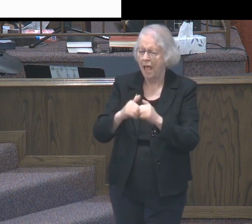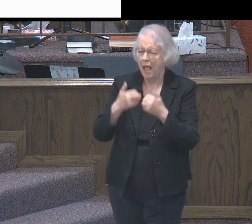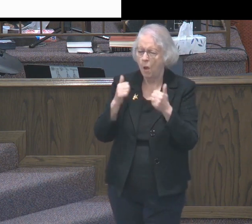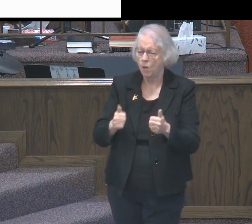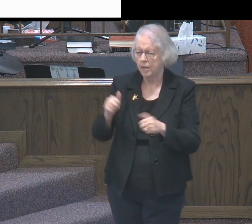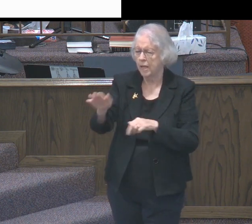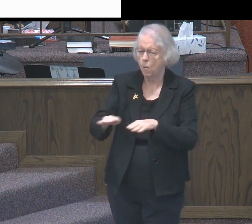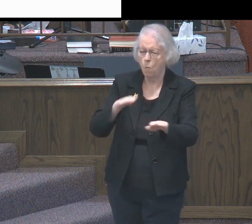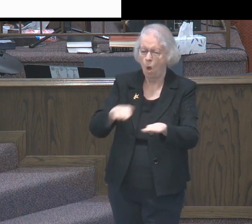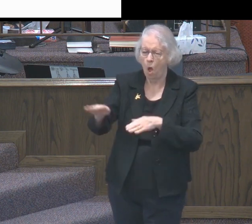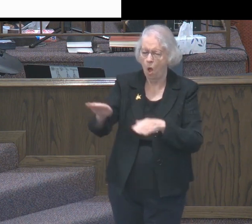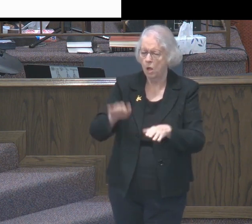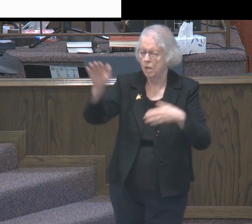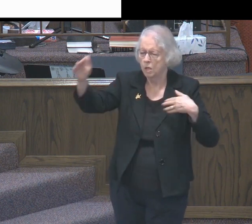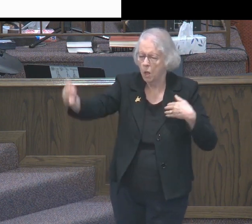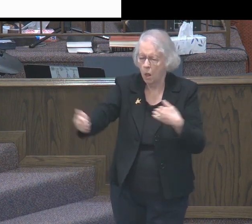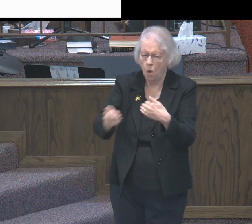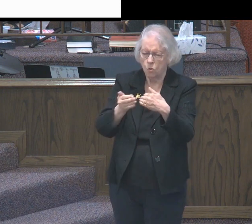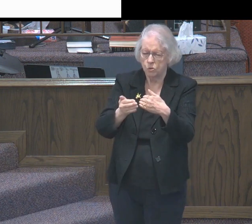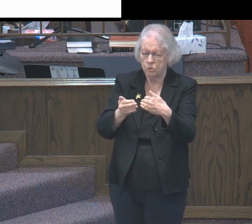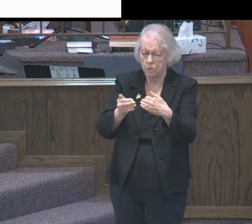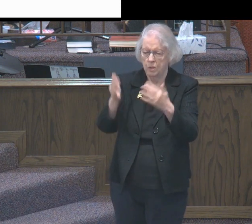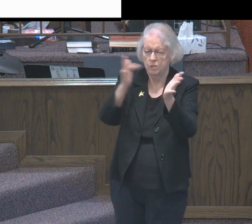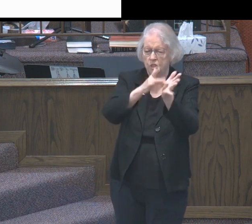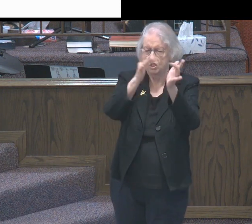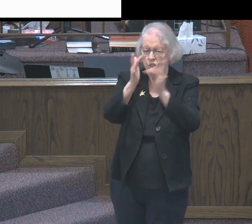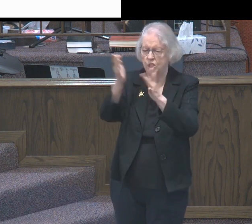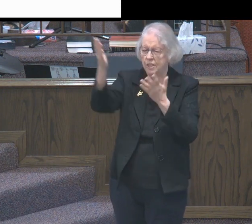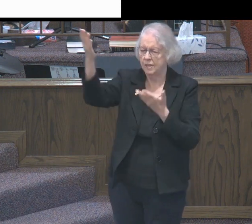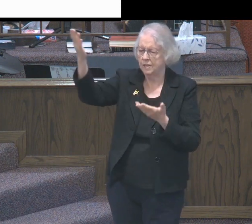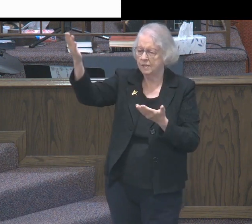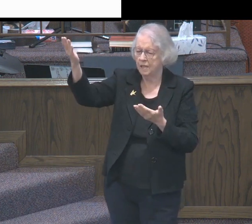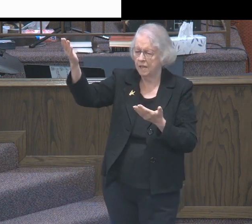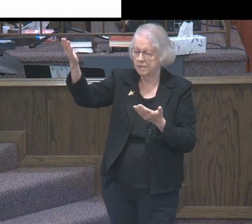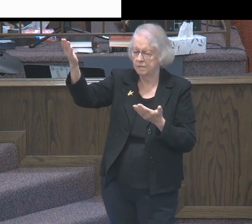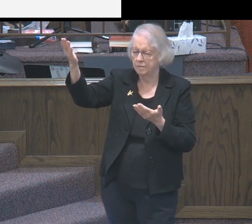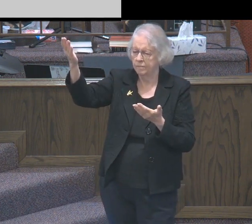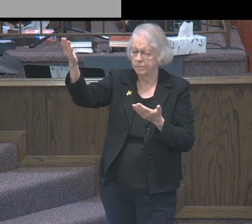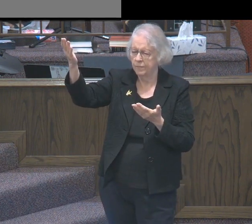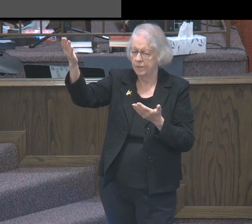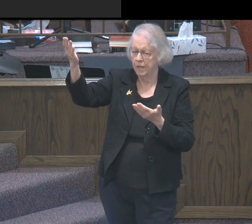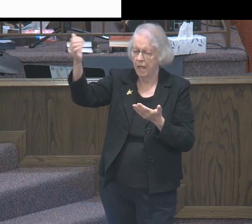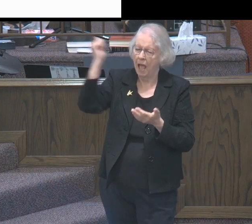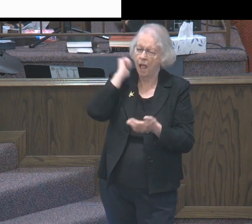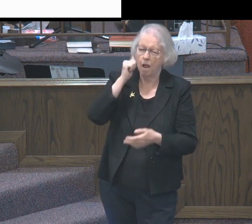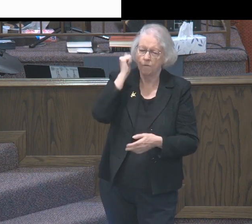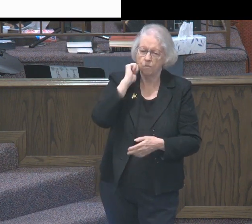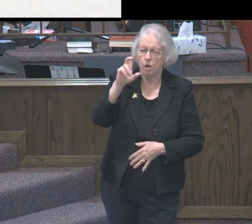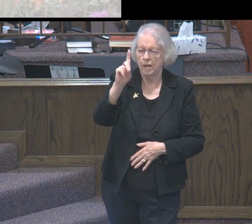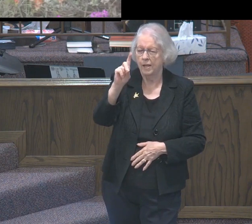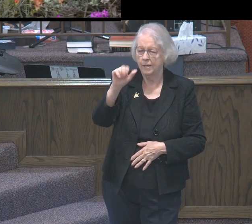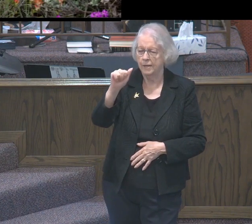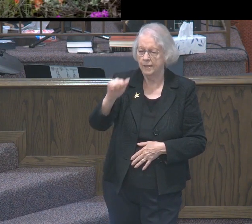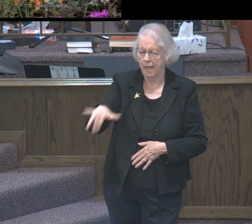easily identifiable. God, Jesus is very clear. You are very clear how we should live. May